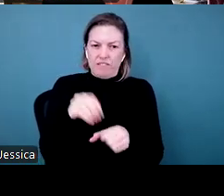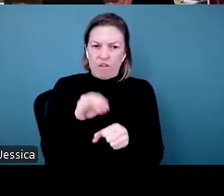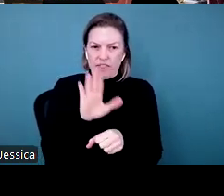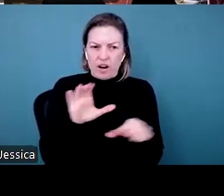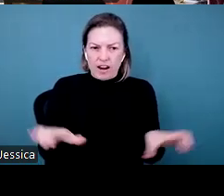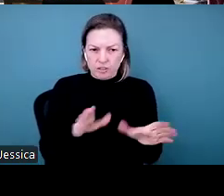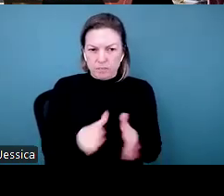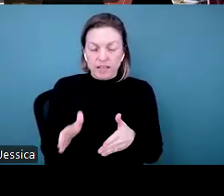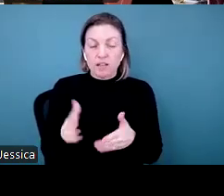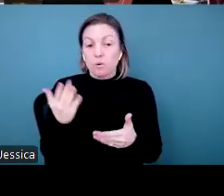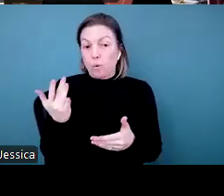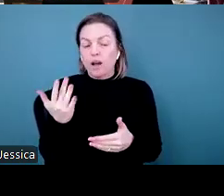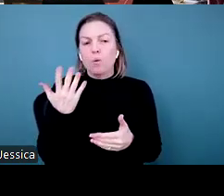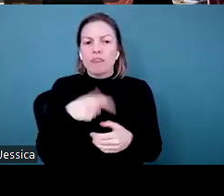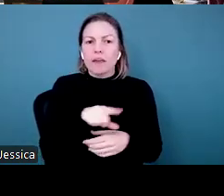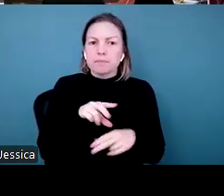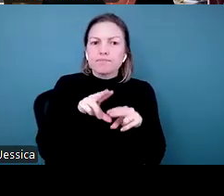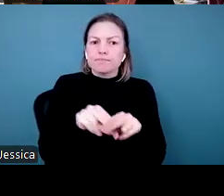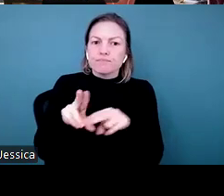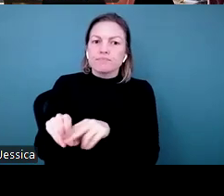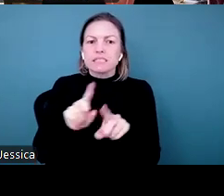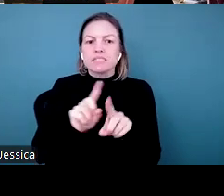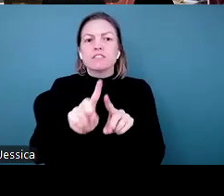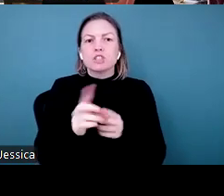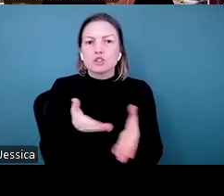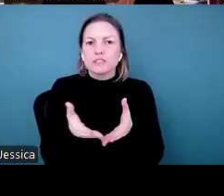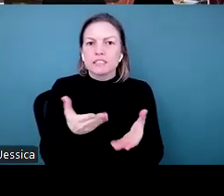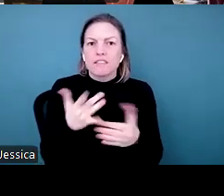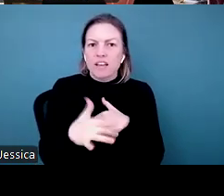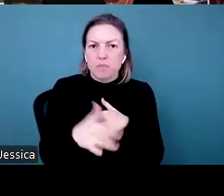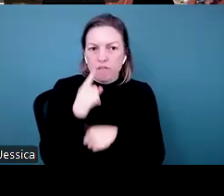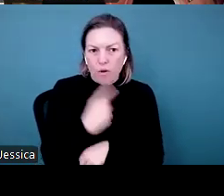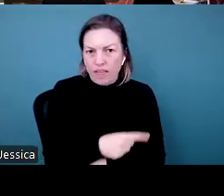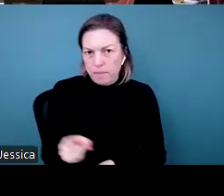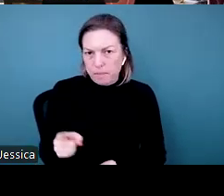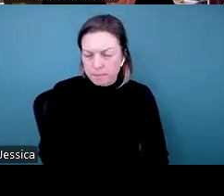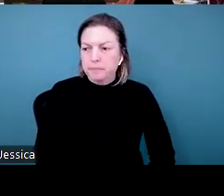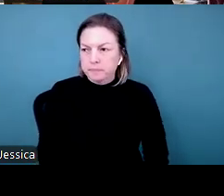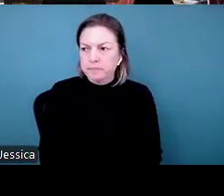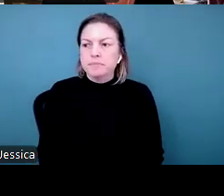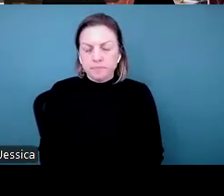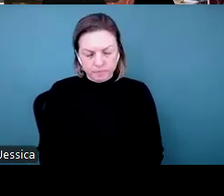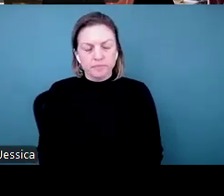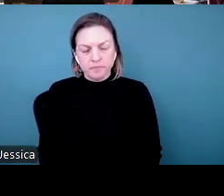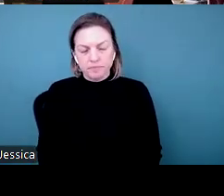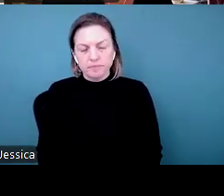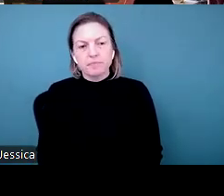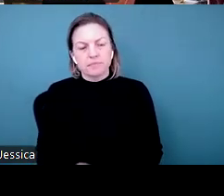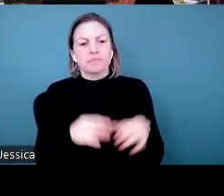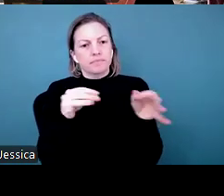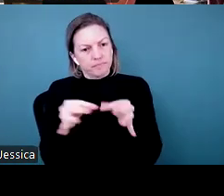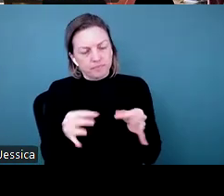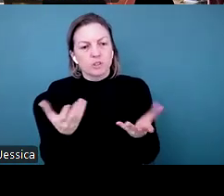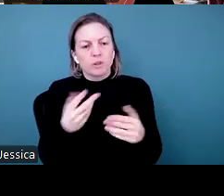to tap into all of the services available to them and outline them so that the